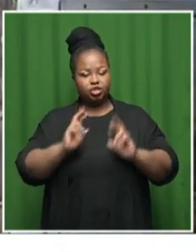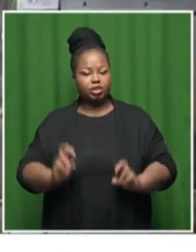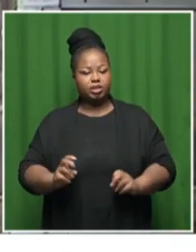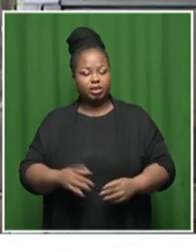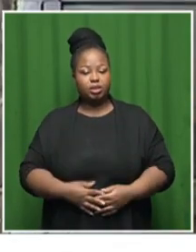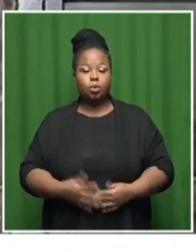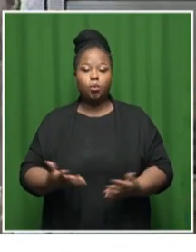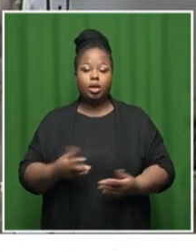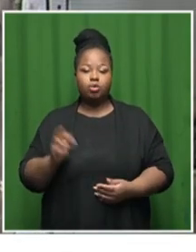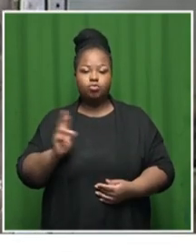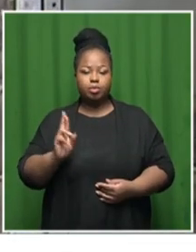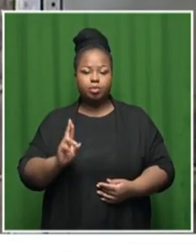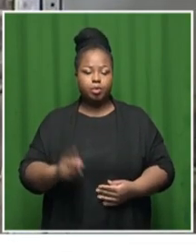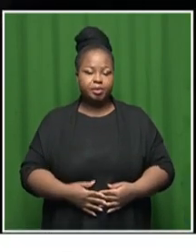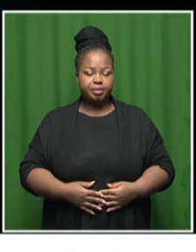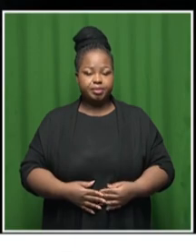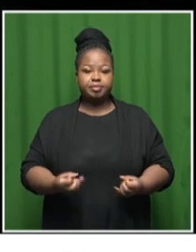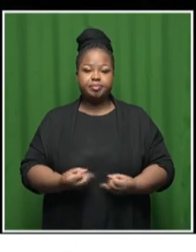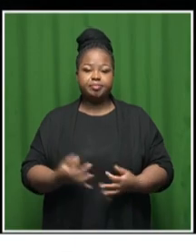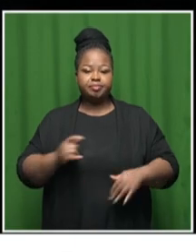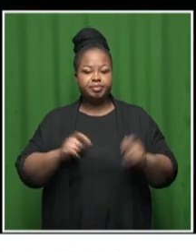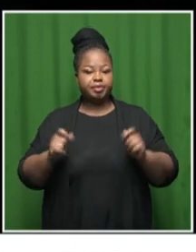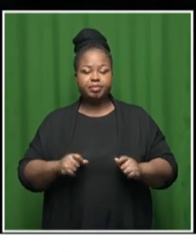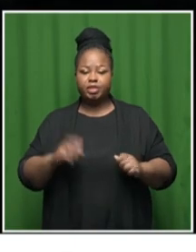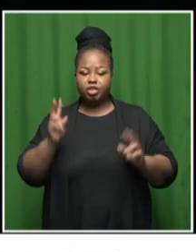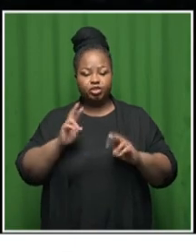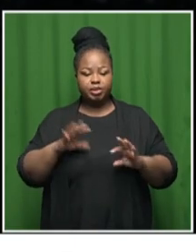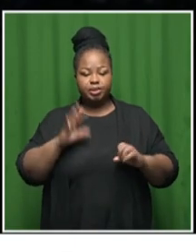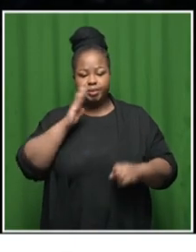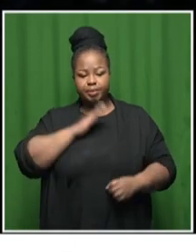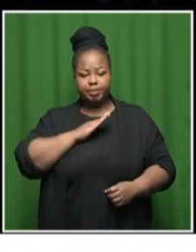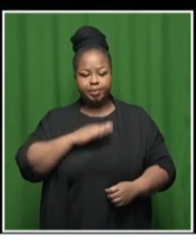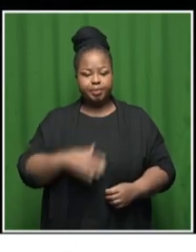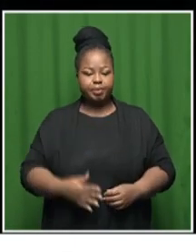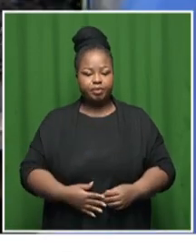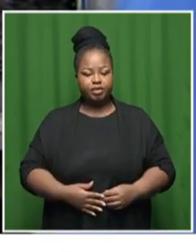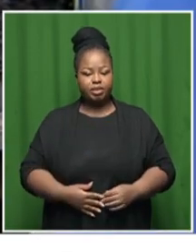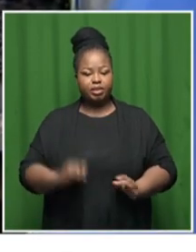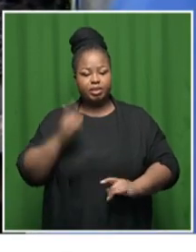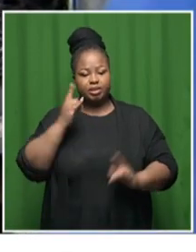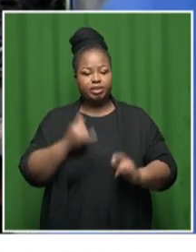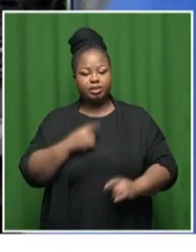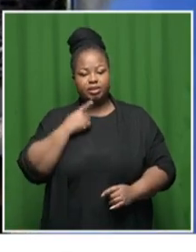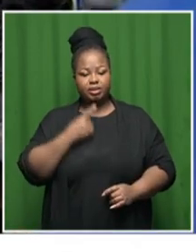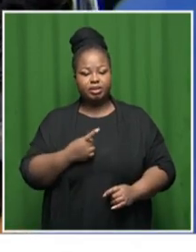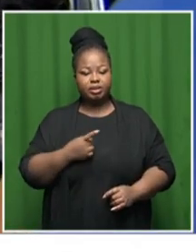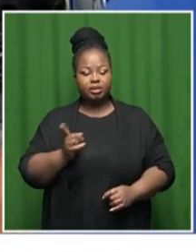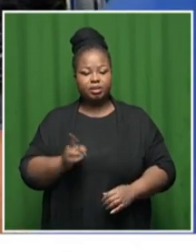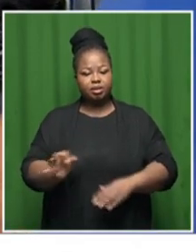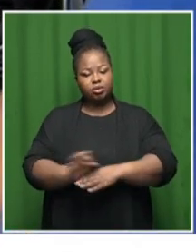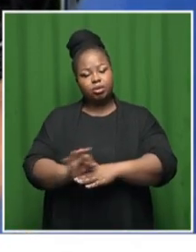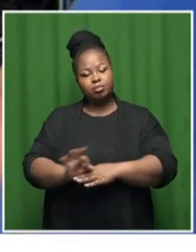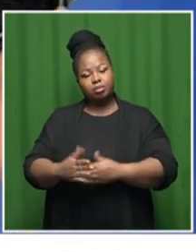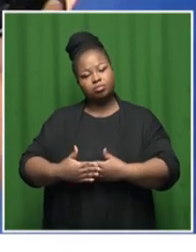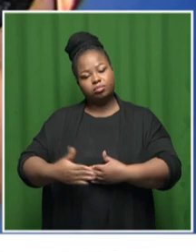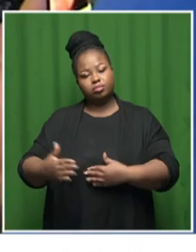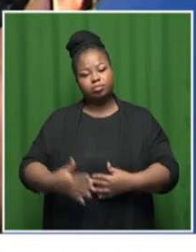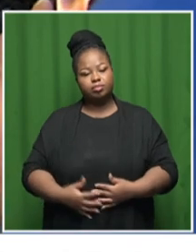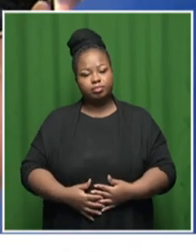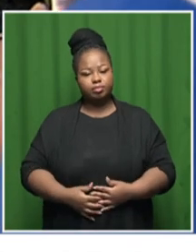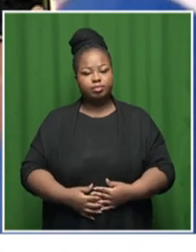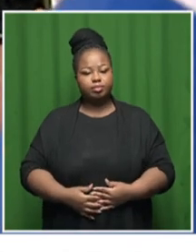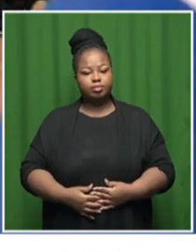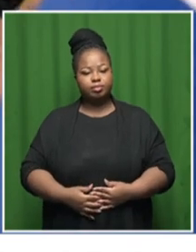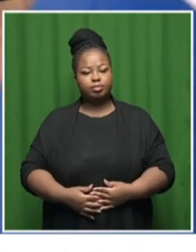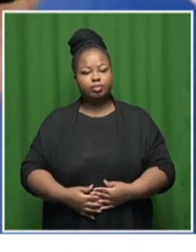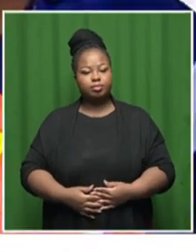time in Roodepoort. Leaving hundreds without power for days, the city says contingency plans are in place.